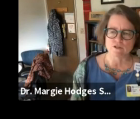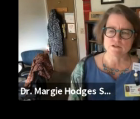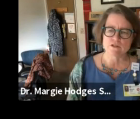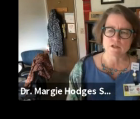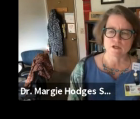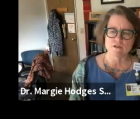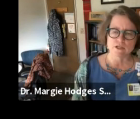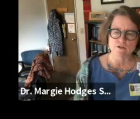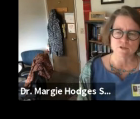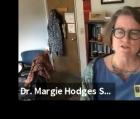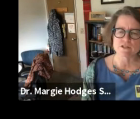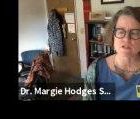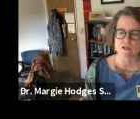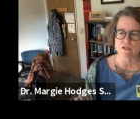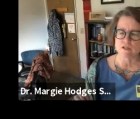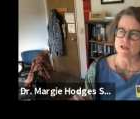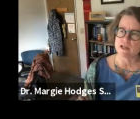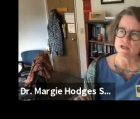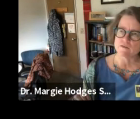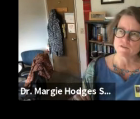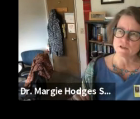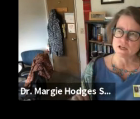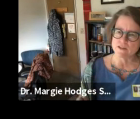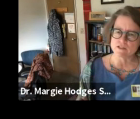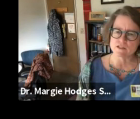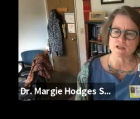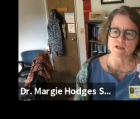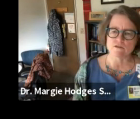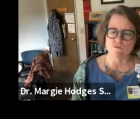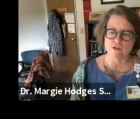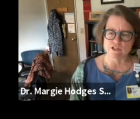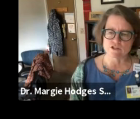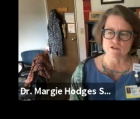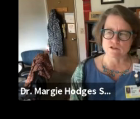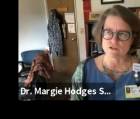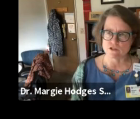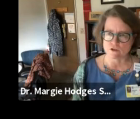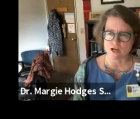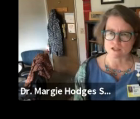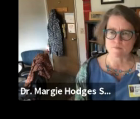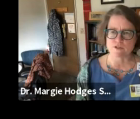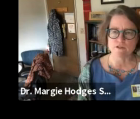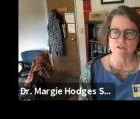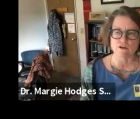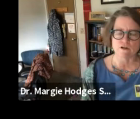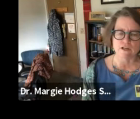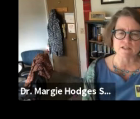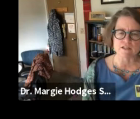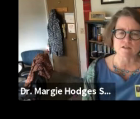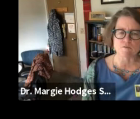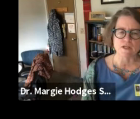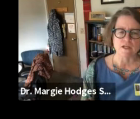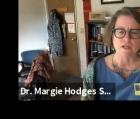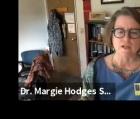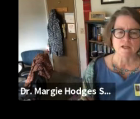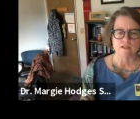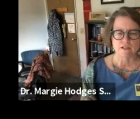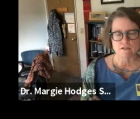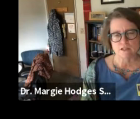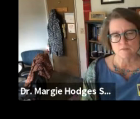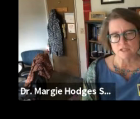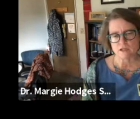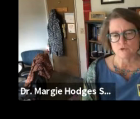Chris Reynolds. Dr. Reynolds is the head of ethics at Rochester General Hospital in the RRH system.